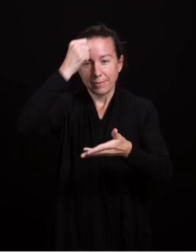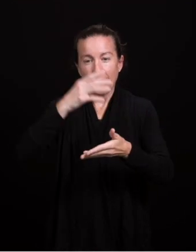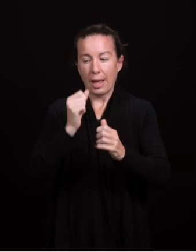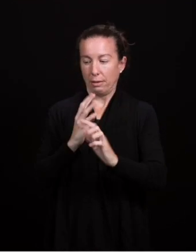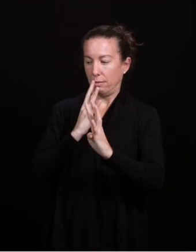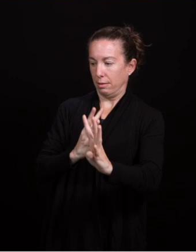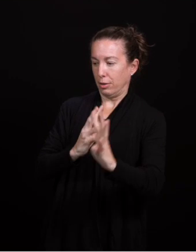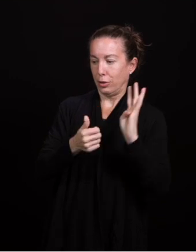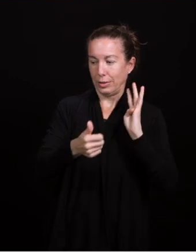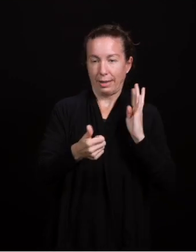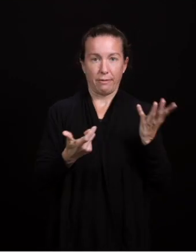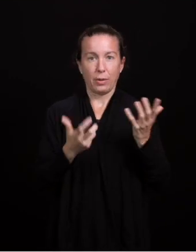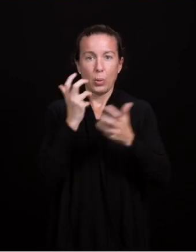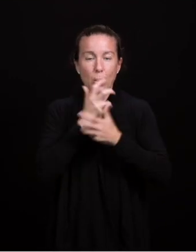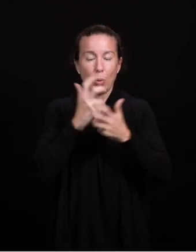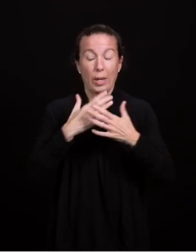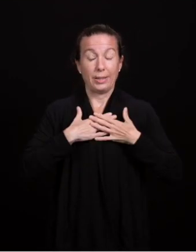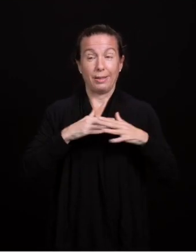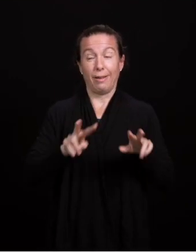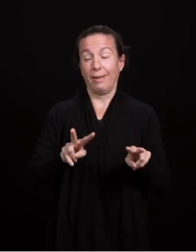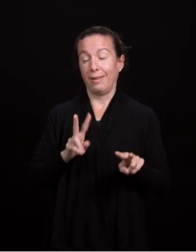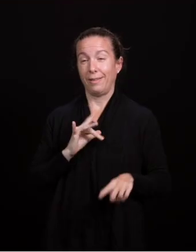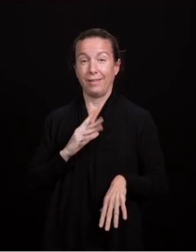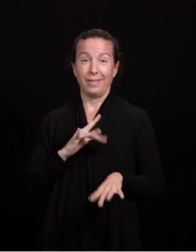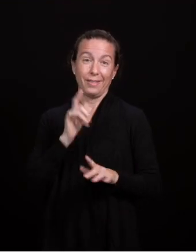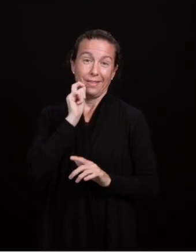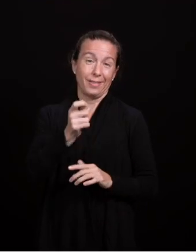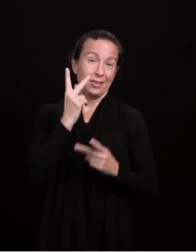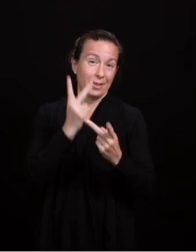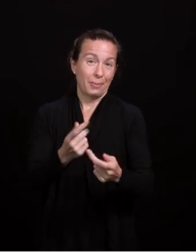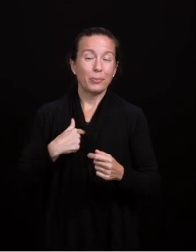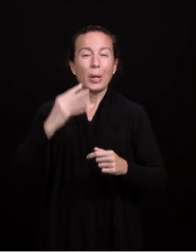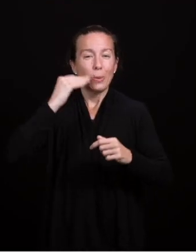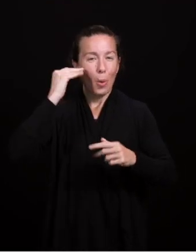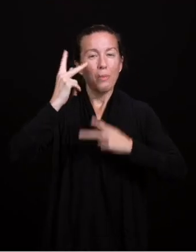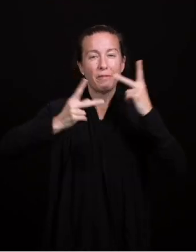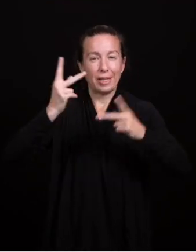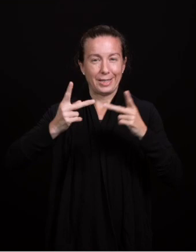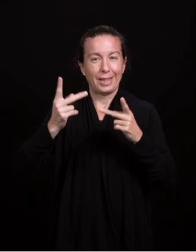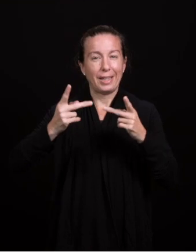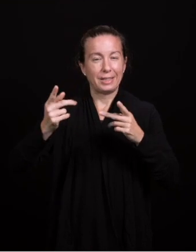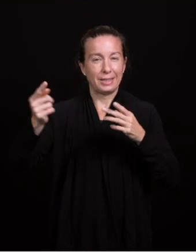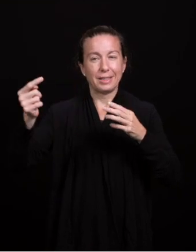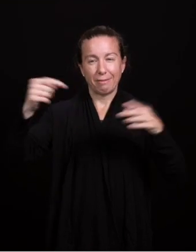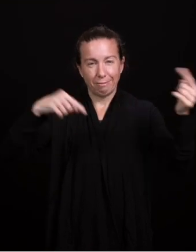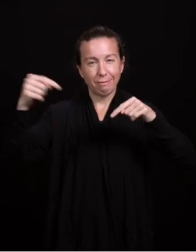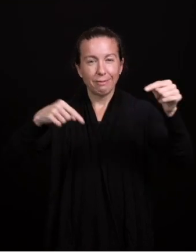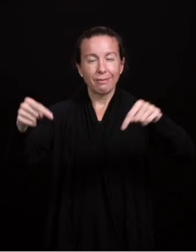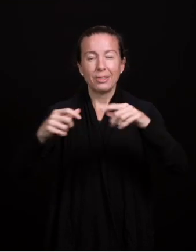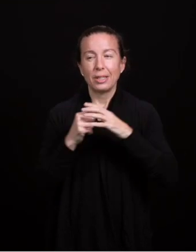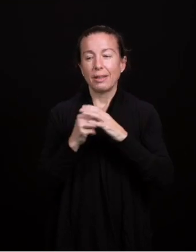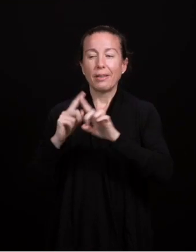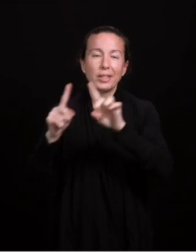reproduce it is mind-blowing. Yeah. We had home visits early on, and all